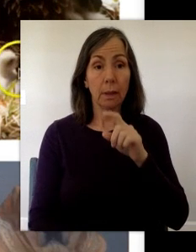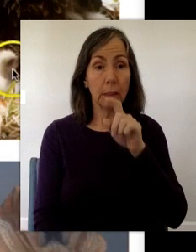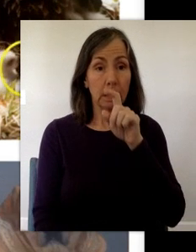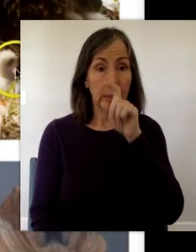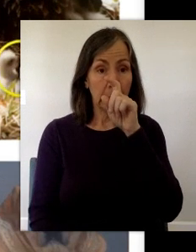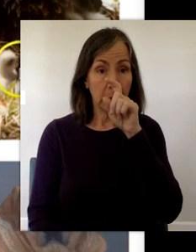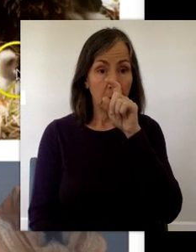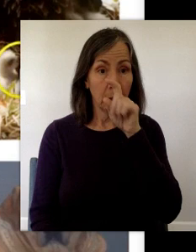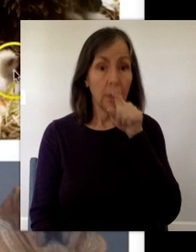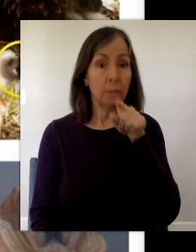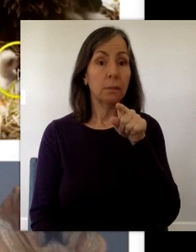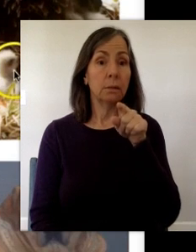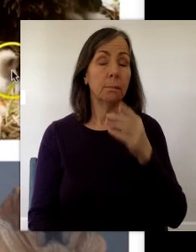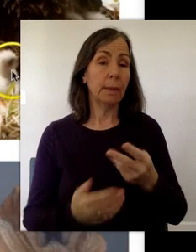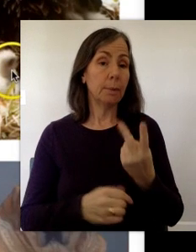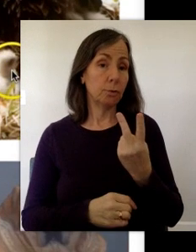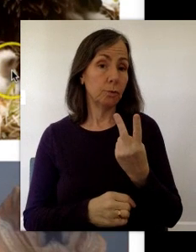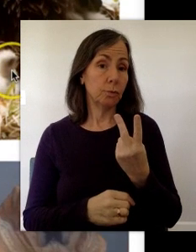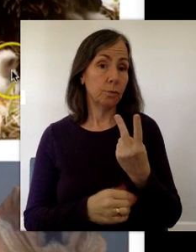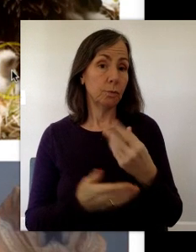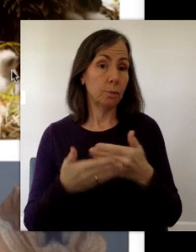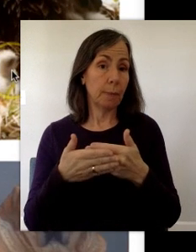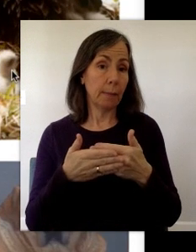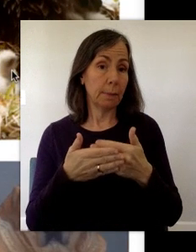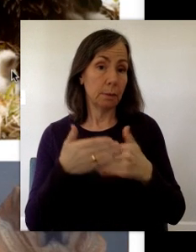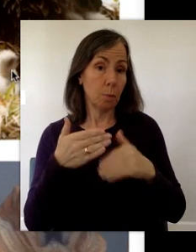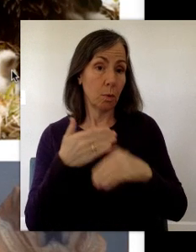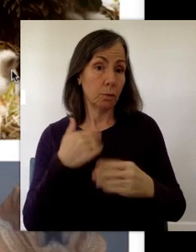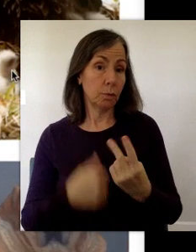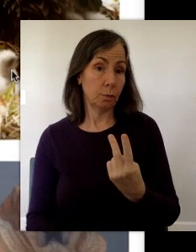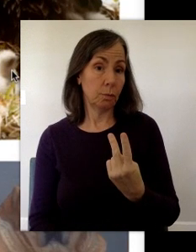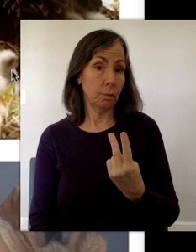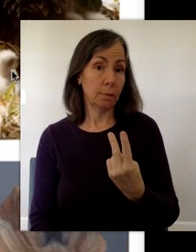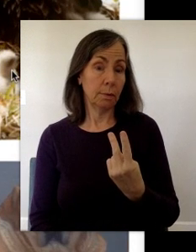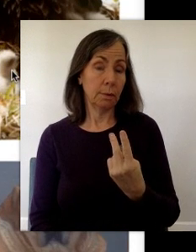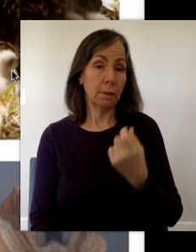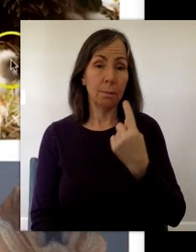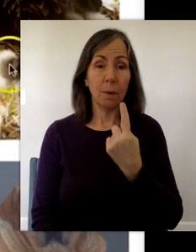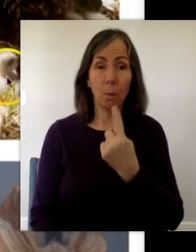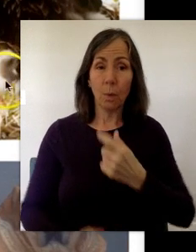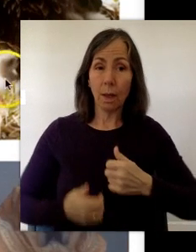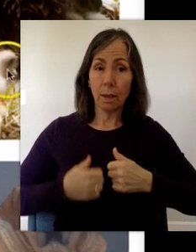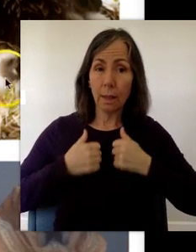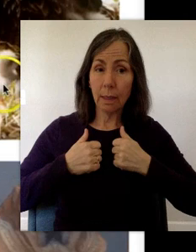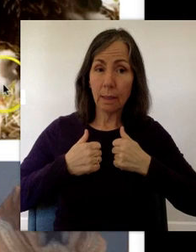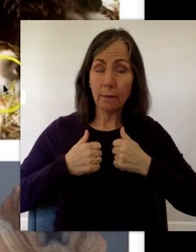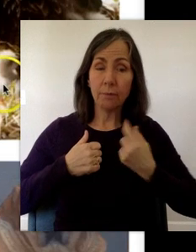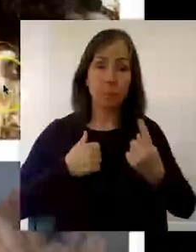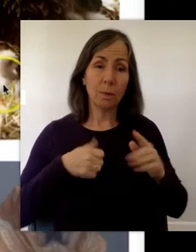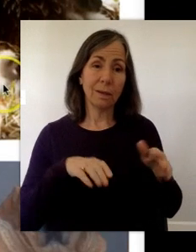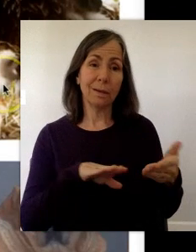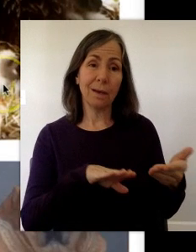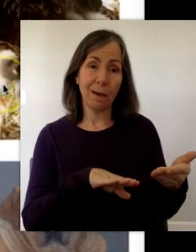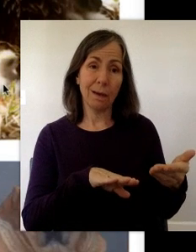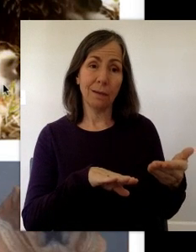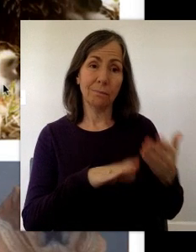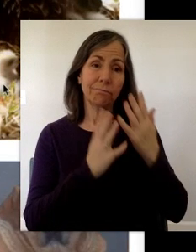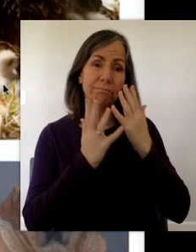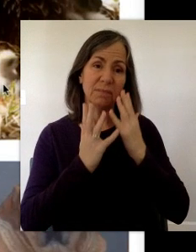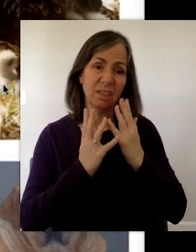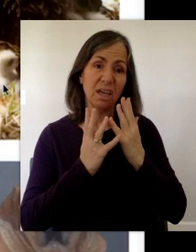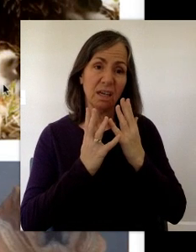eagle might have 2 eaglets, but maybe one won't survive, unfortunately. It's kind of